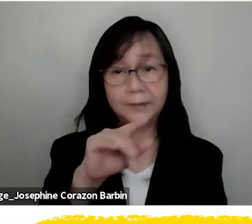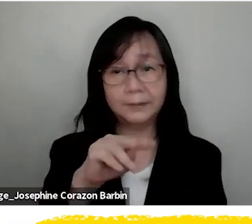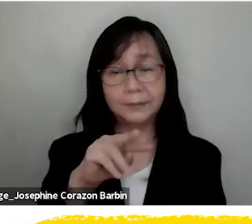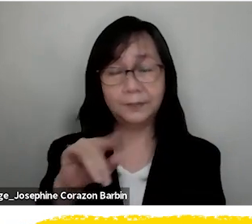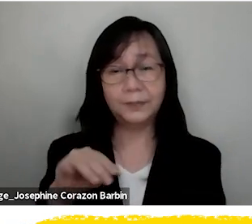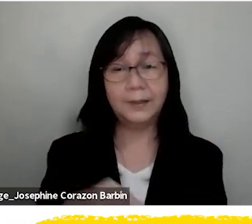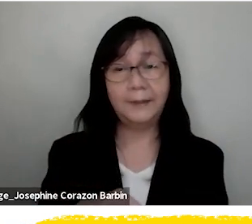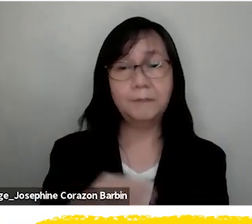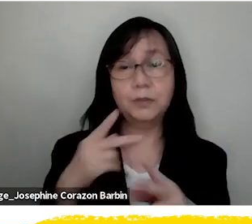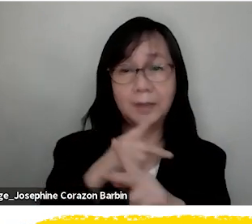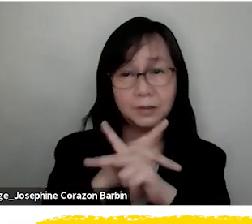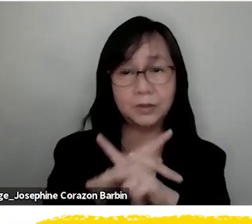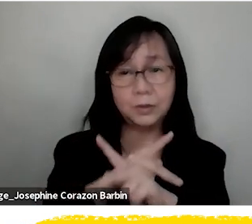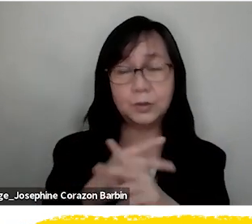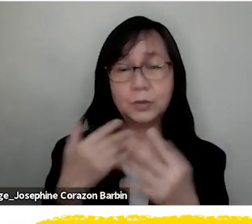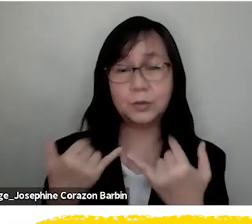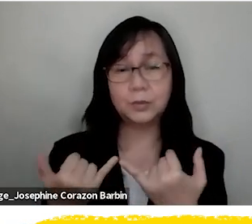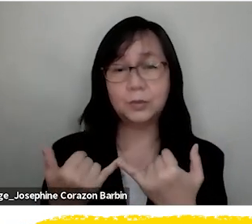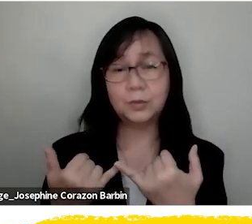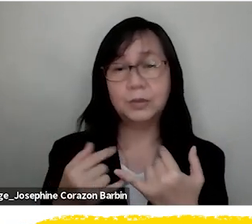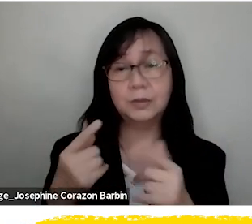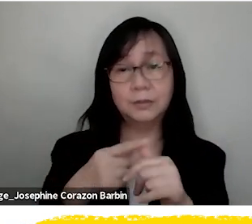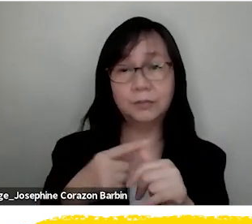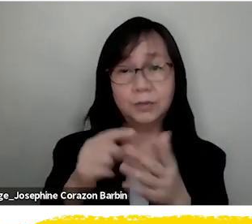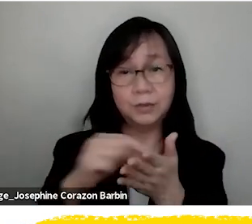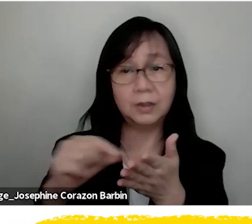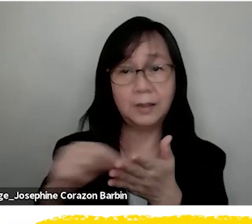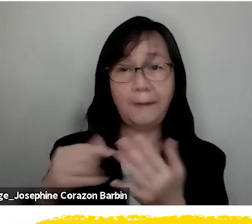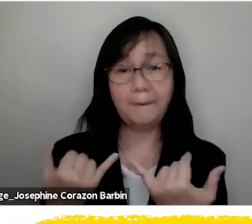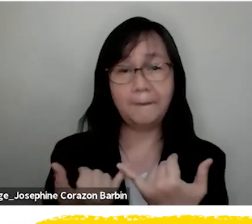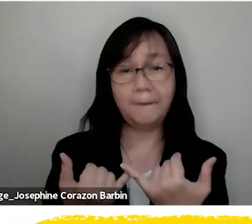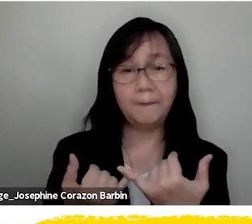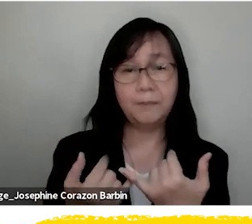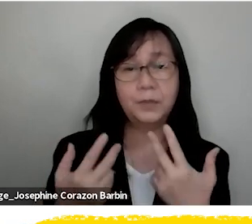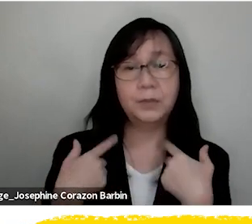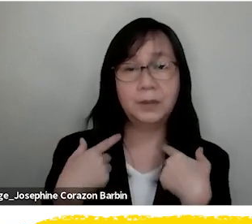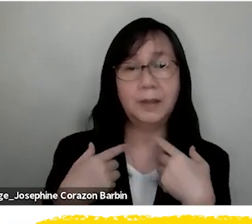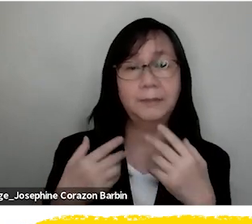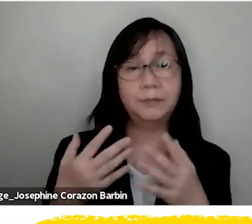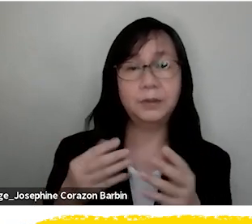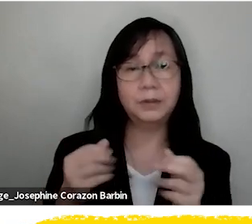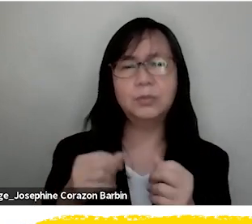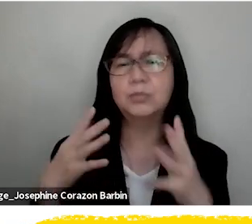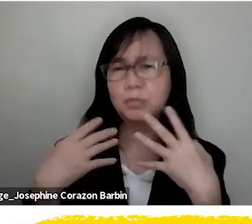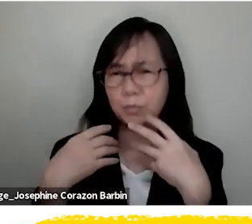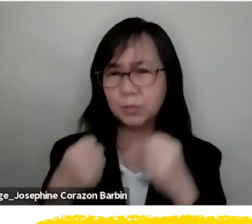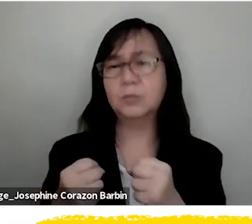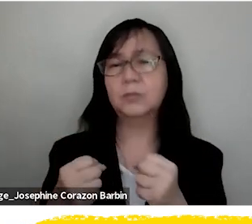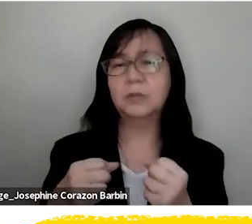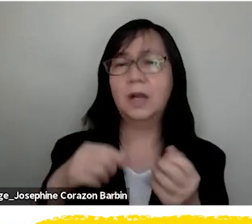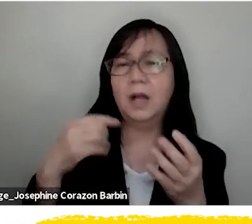protection, the first draft. And so we did a strong advocacy and came up with strong arguments to strengthen